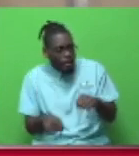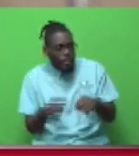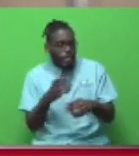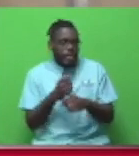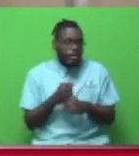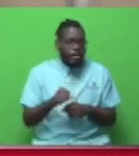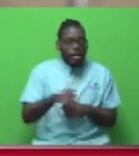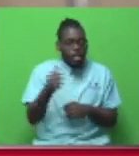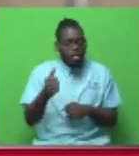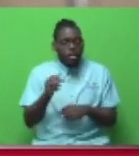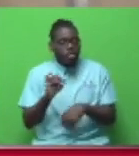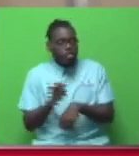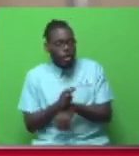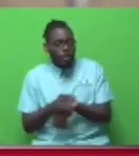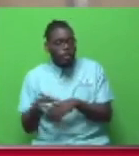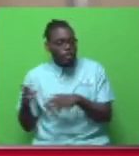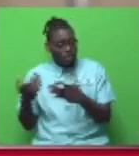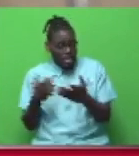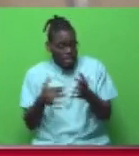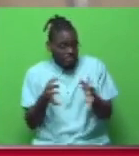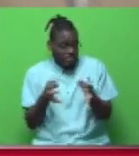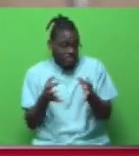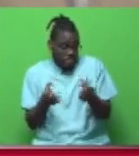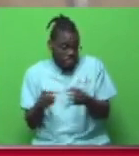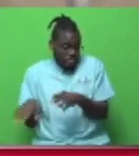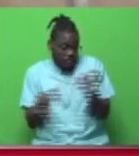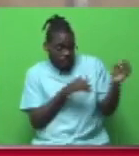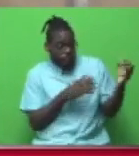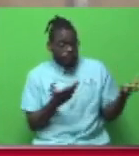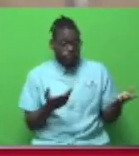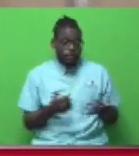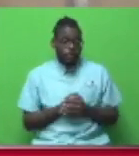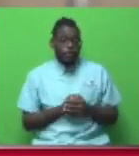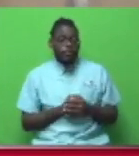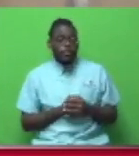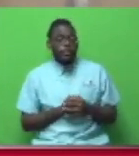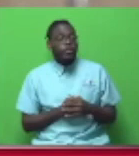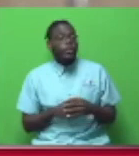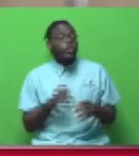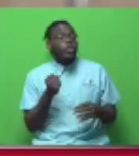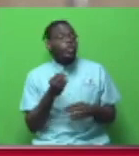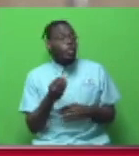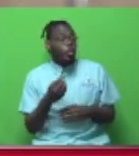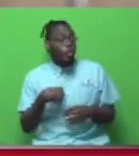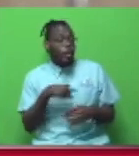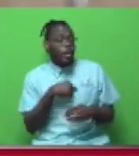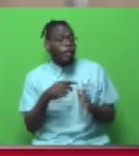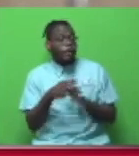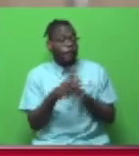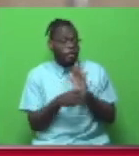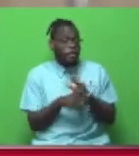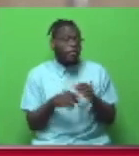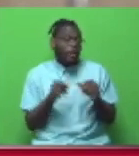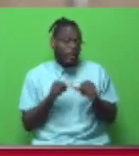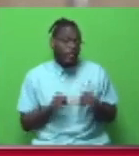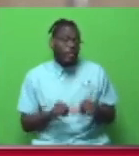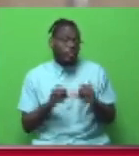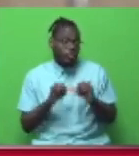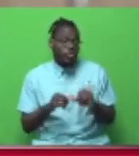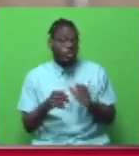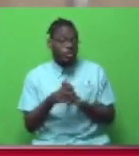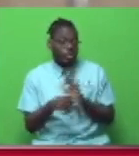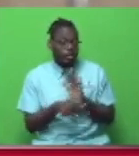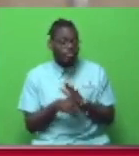what you would find, Mr. Vice President, over the last fiscal, and this is definitely a policy that we intend to continue, is the development of